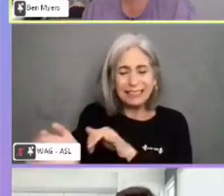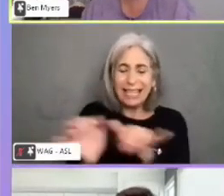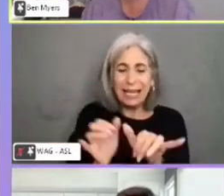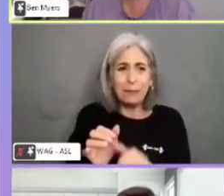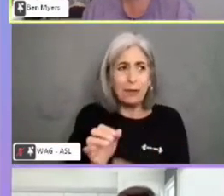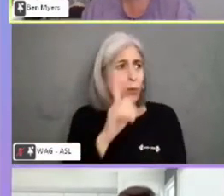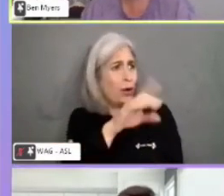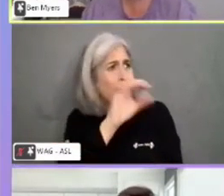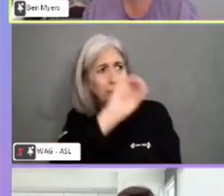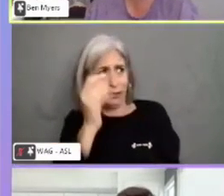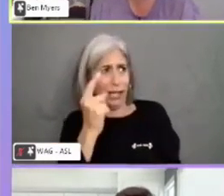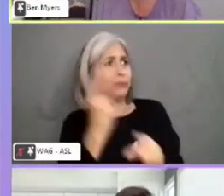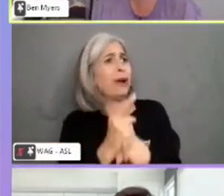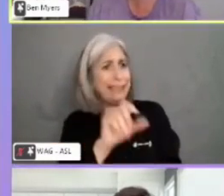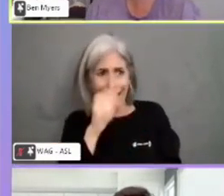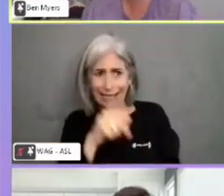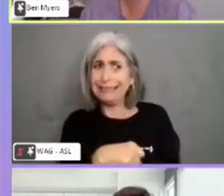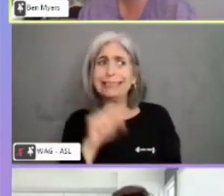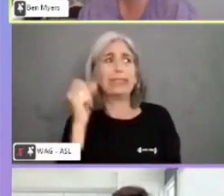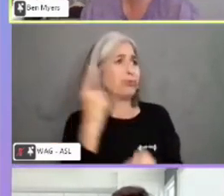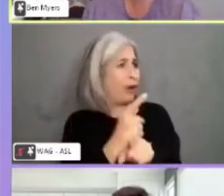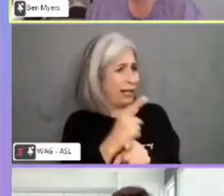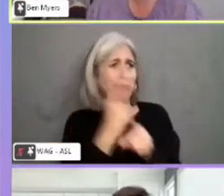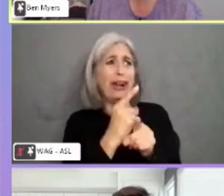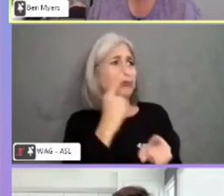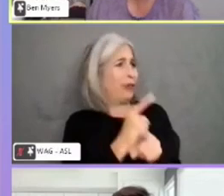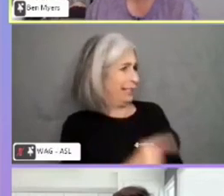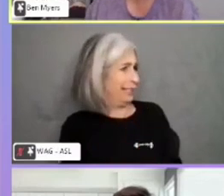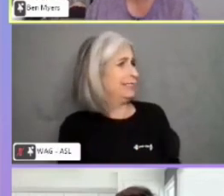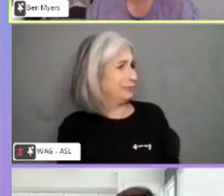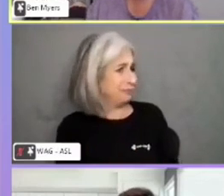100% co-sign there. Yes, absolutely.